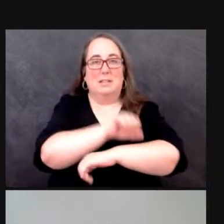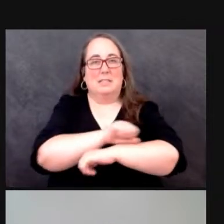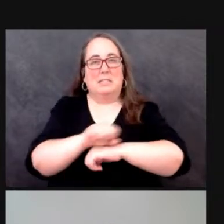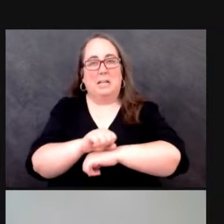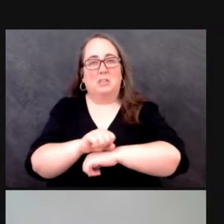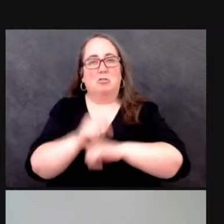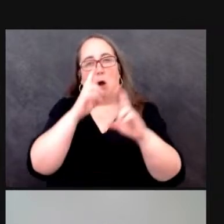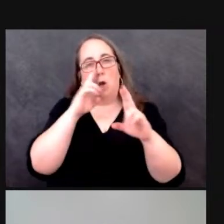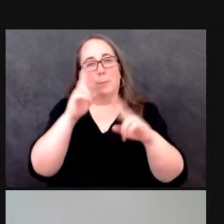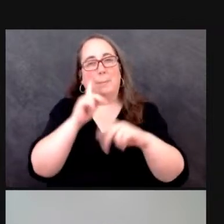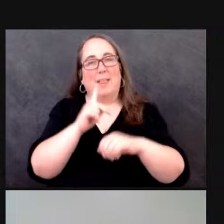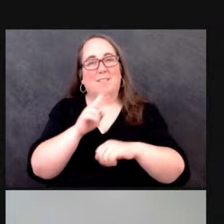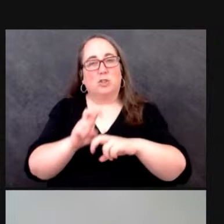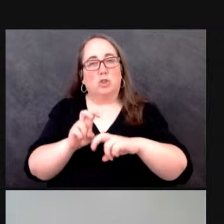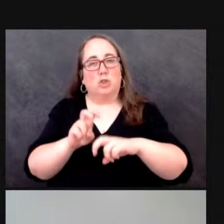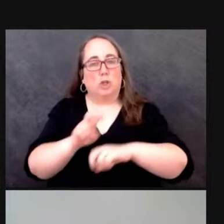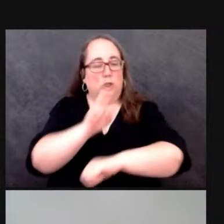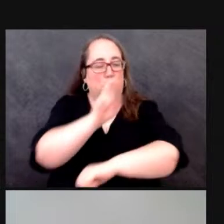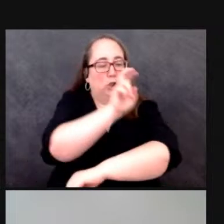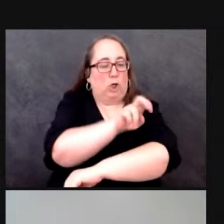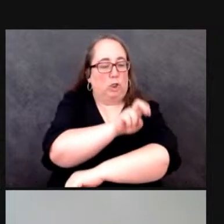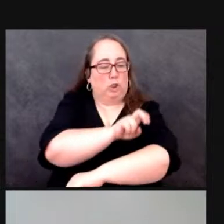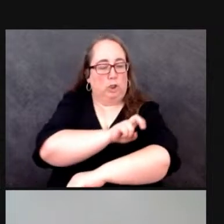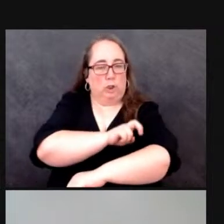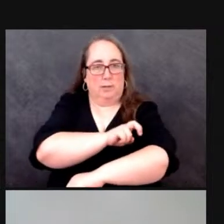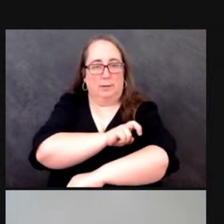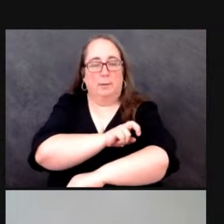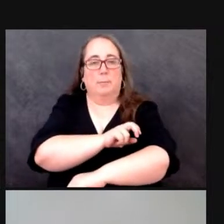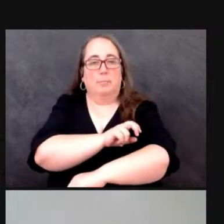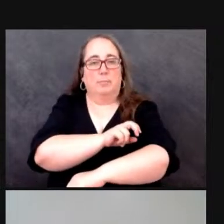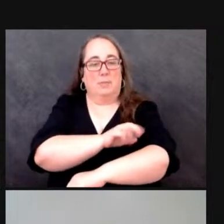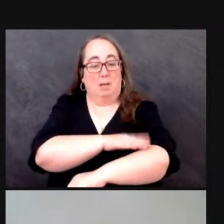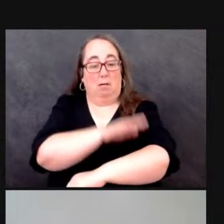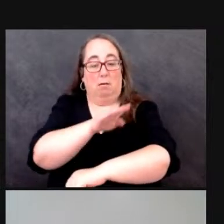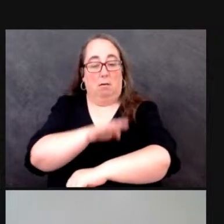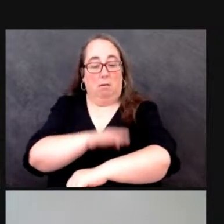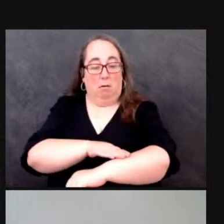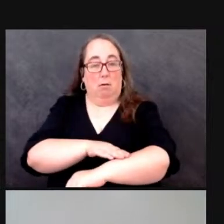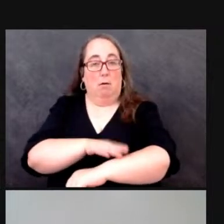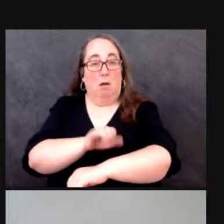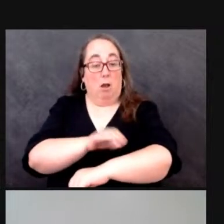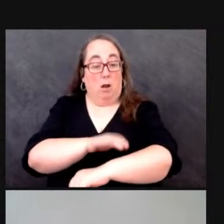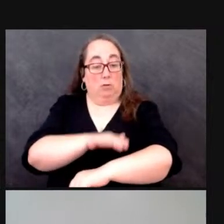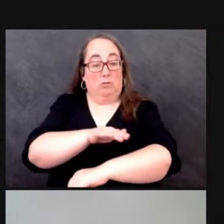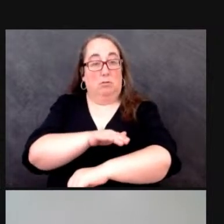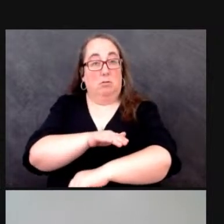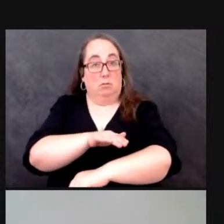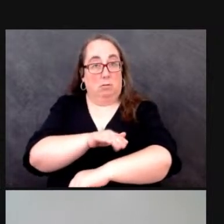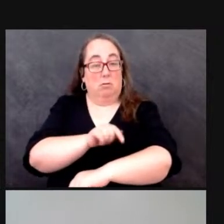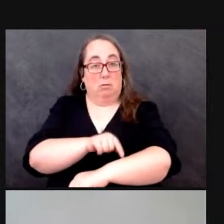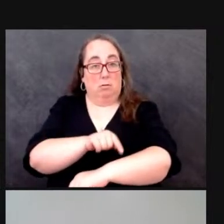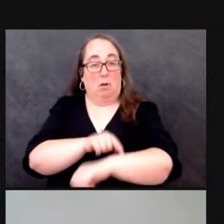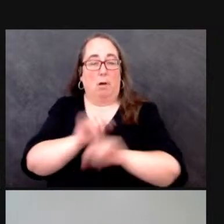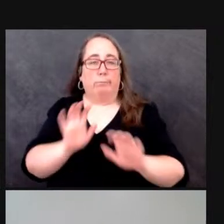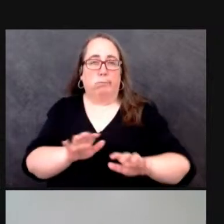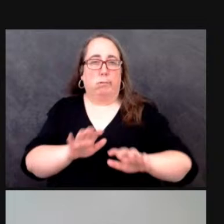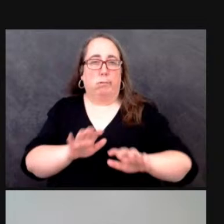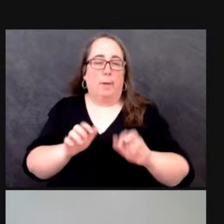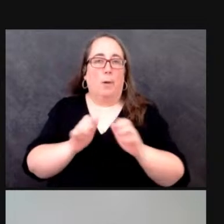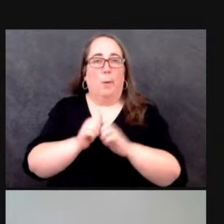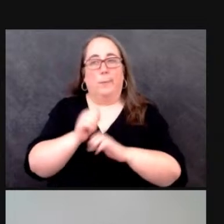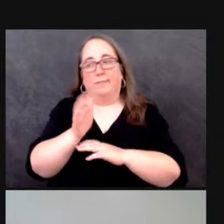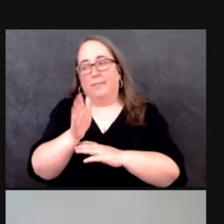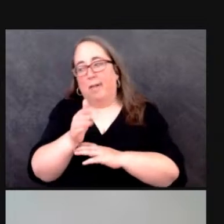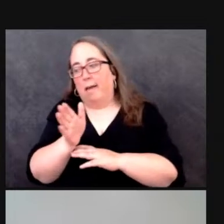distinguished guest. Just in front of the platform was another raised stand, not quite so high, also elaborately decorated with flags and